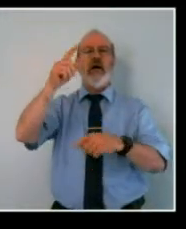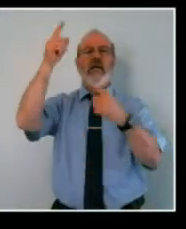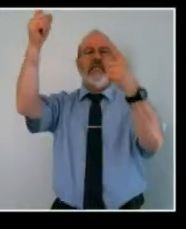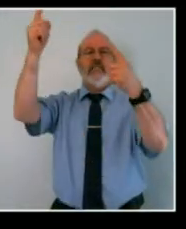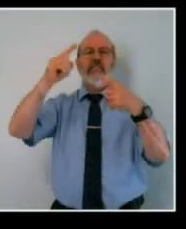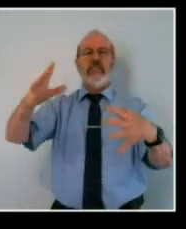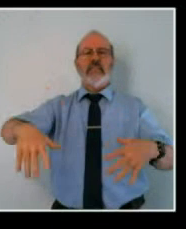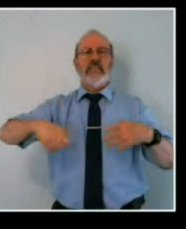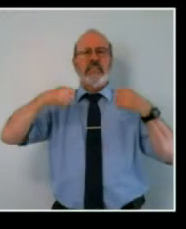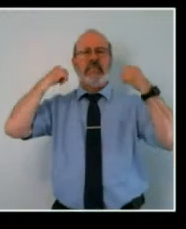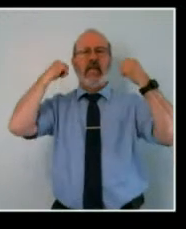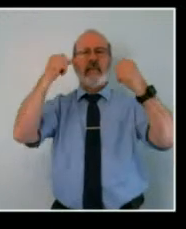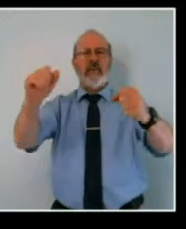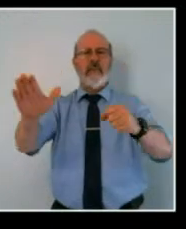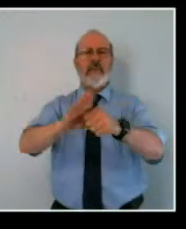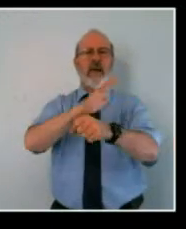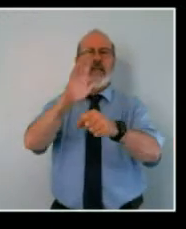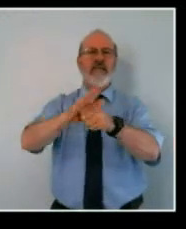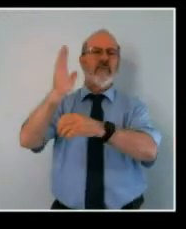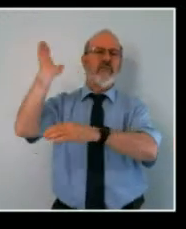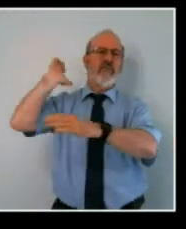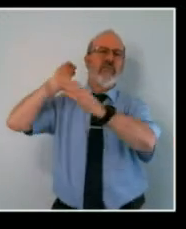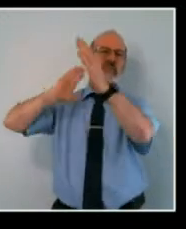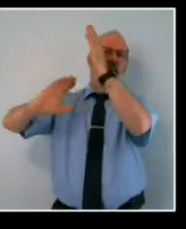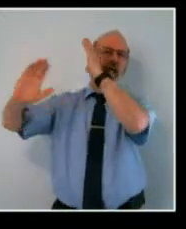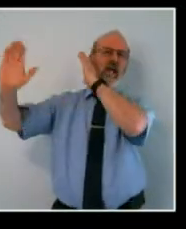Pentecost. He came in mighty fullness